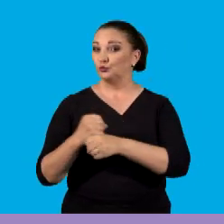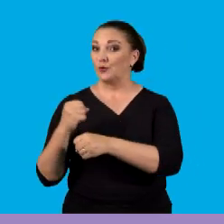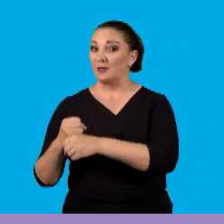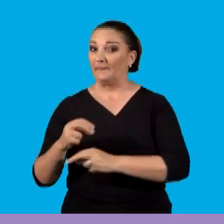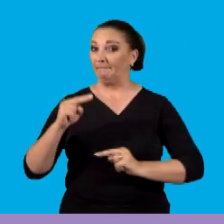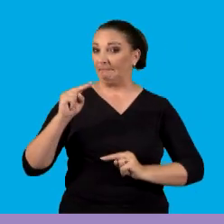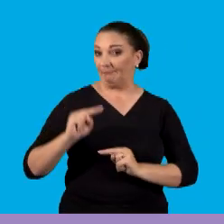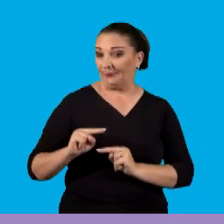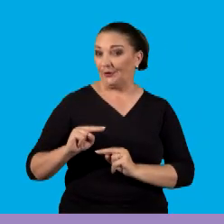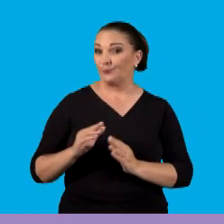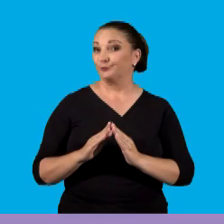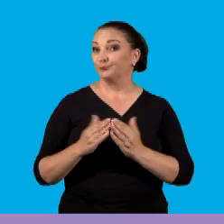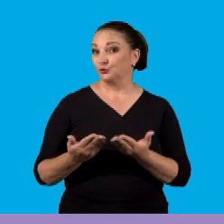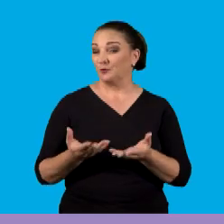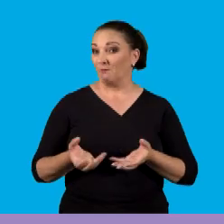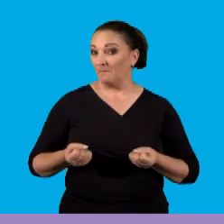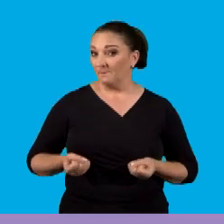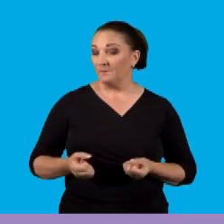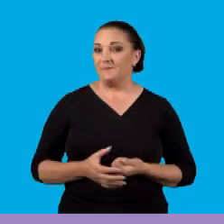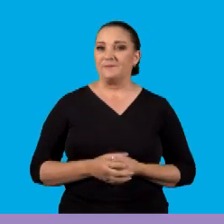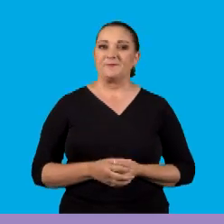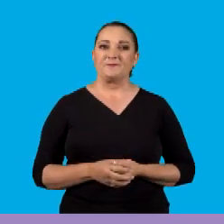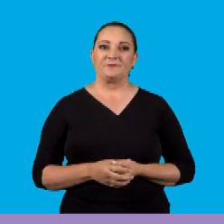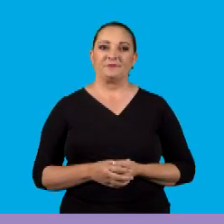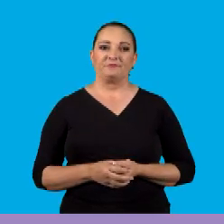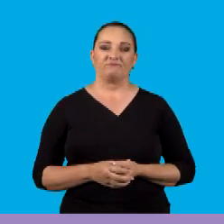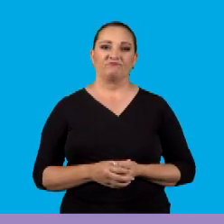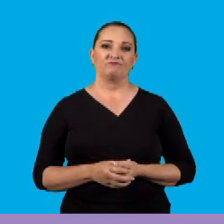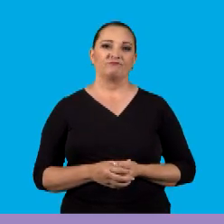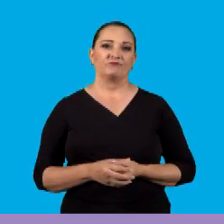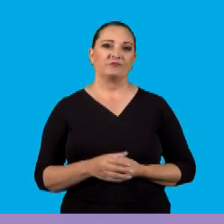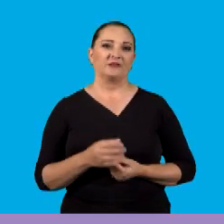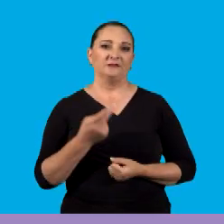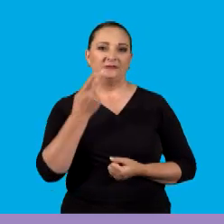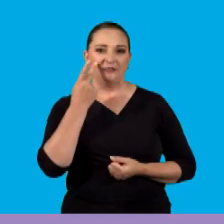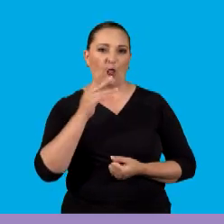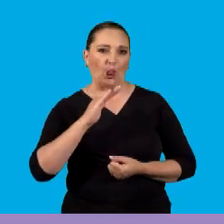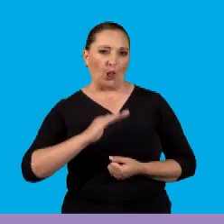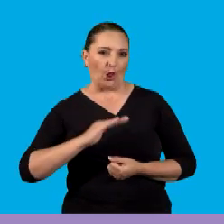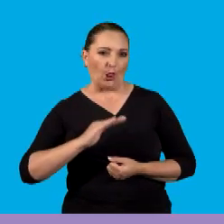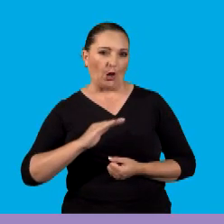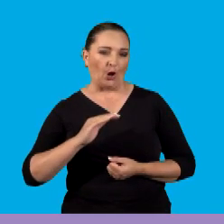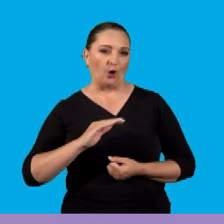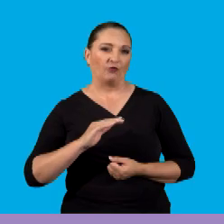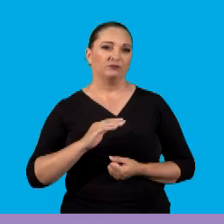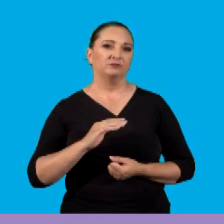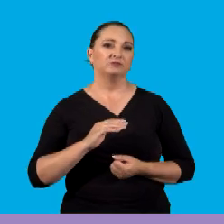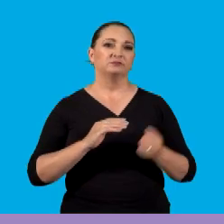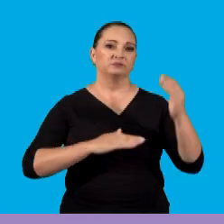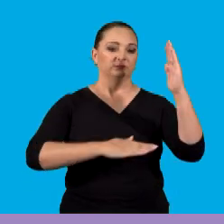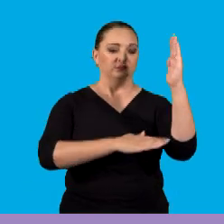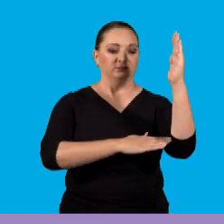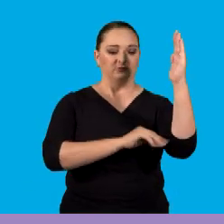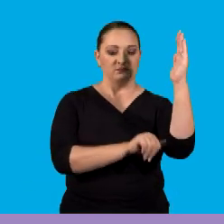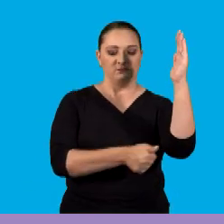grade, or the grade that received the minimum number of textbooks? Well, when we are looking here, the lowest amount